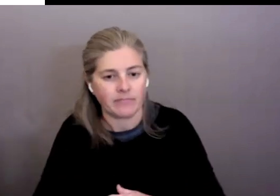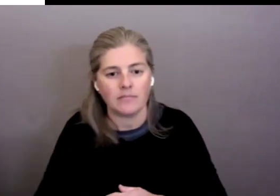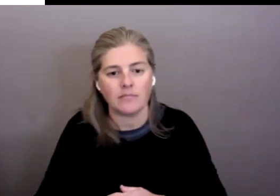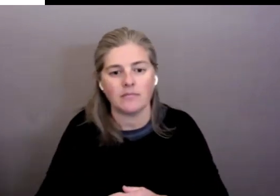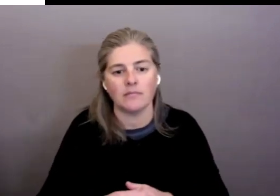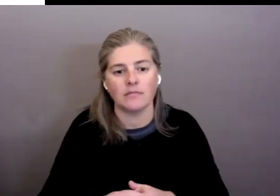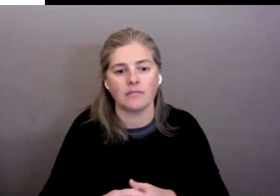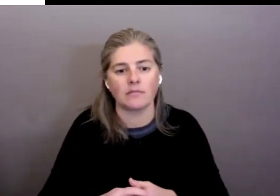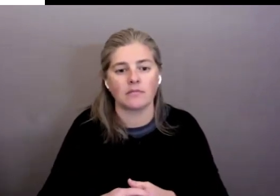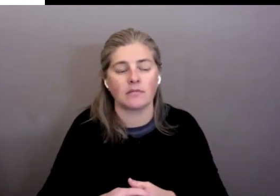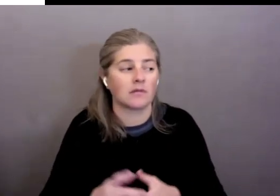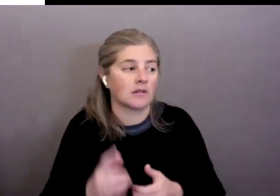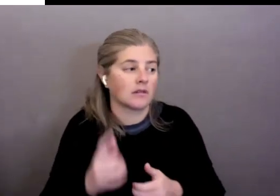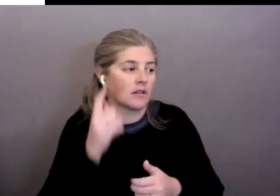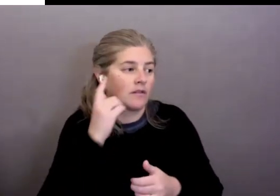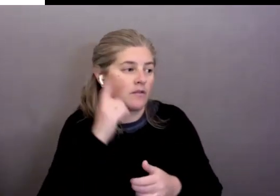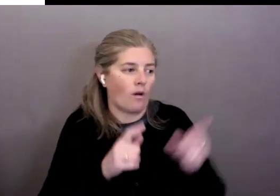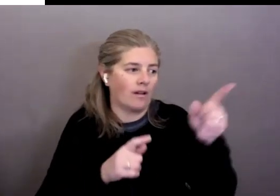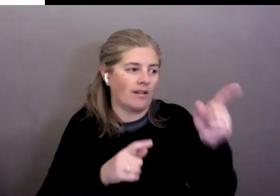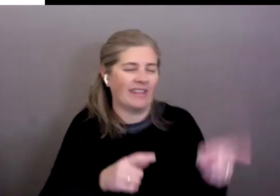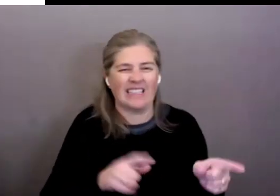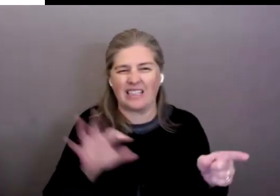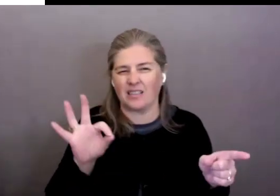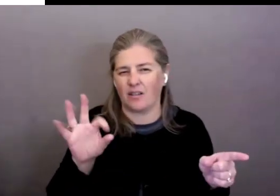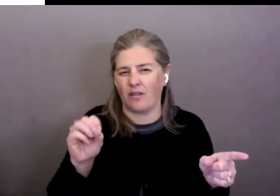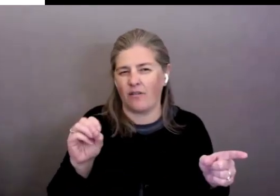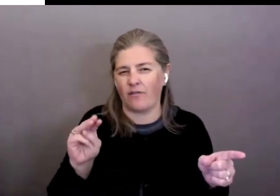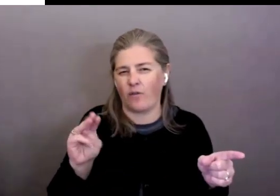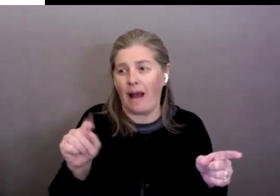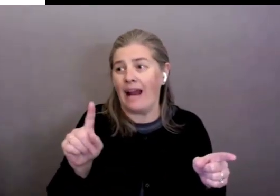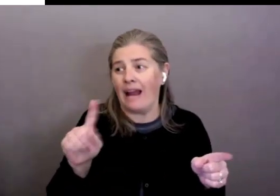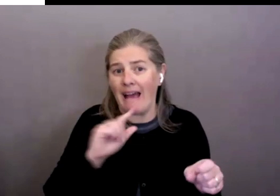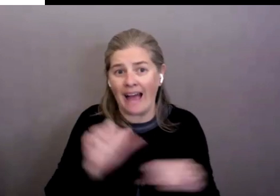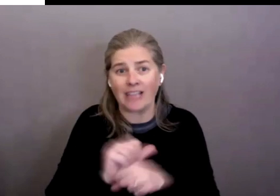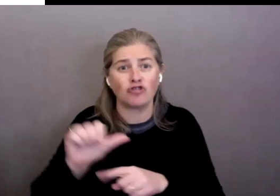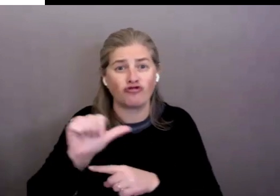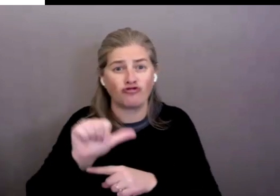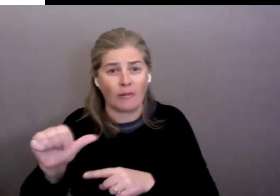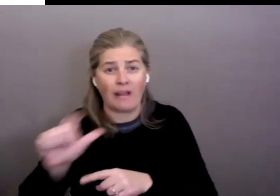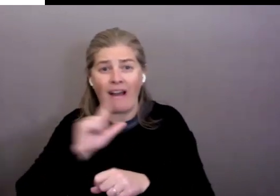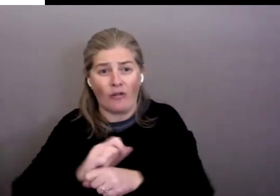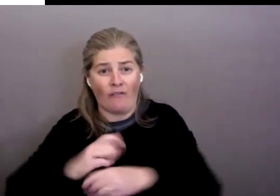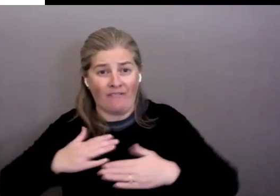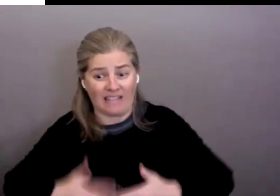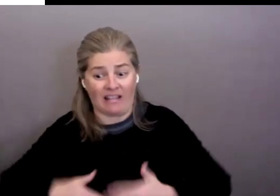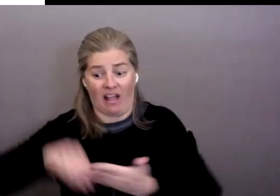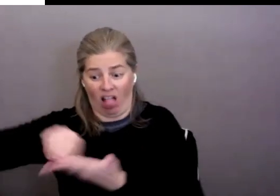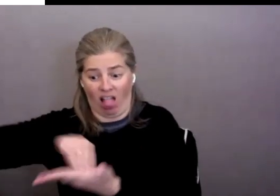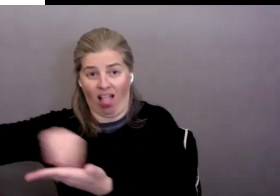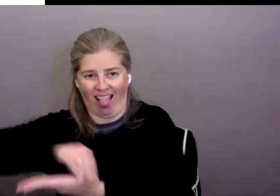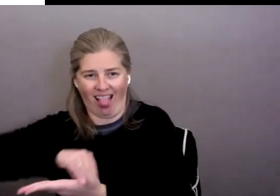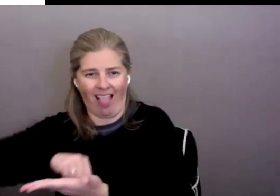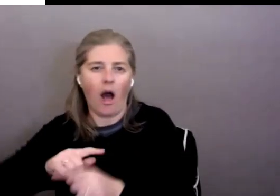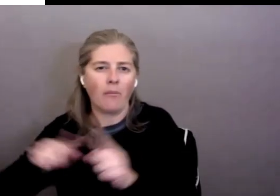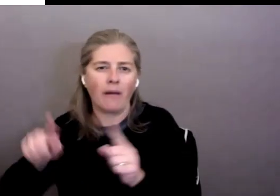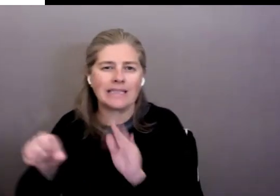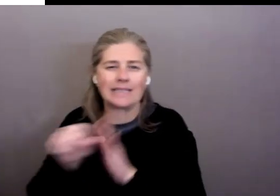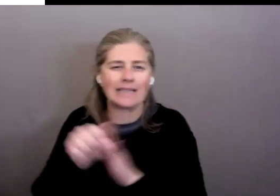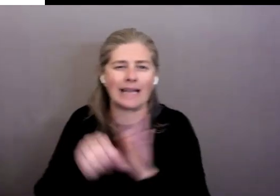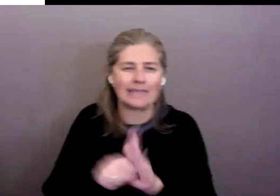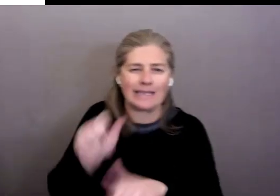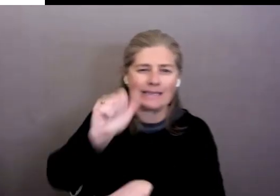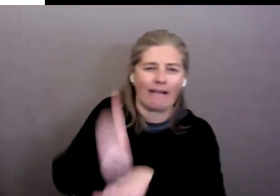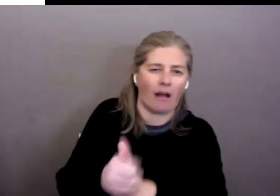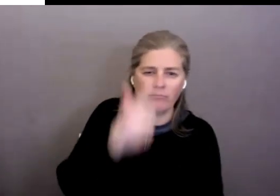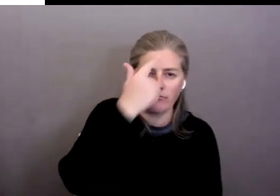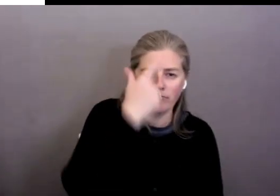For the sake of publication, this is formatted as if AAAs actually have to fill out a physical form, but states could format this however they liked, so long as